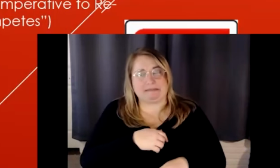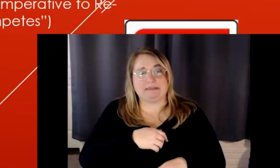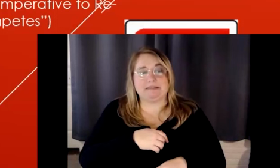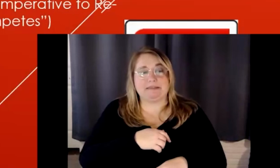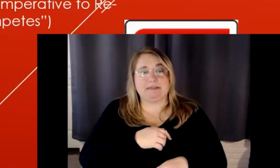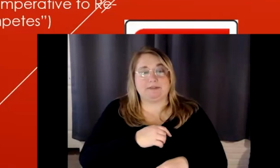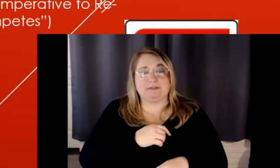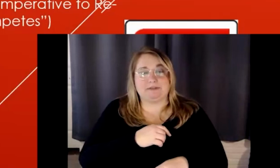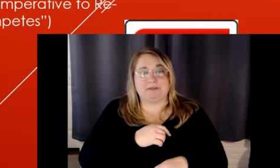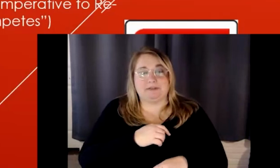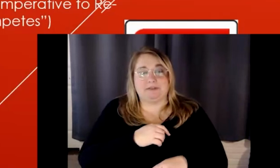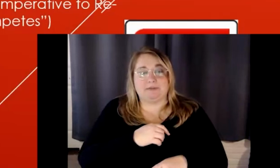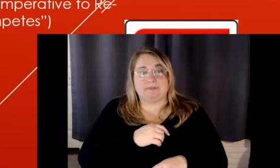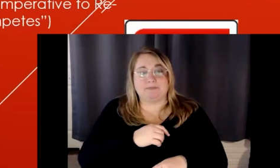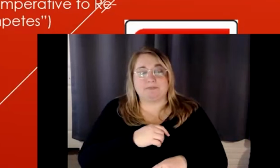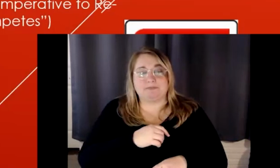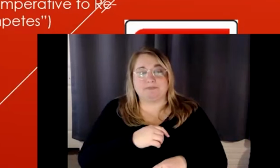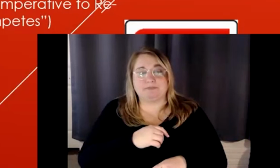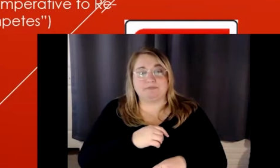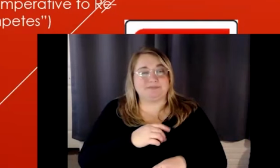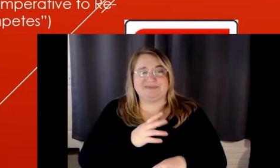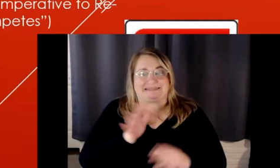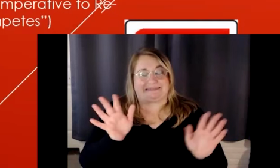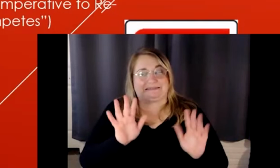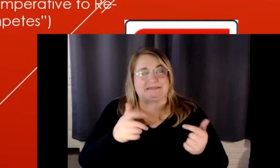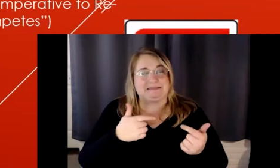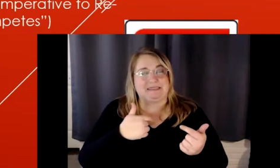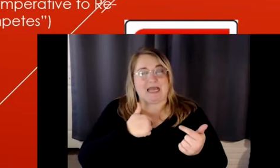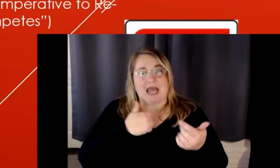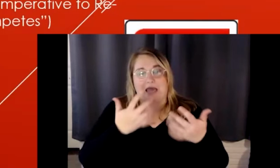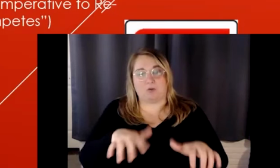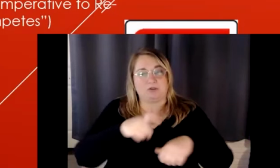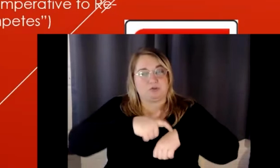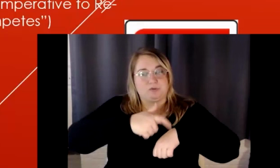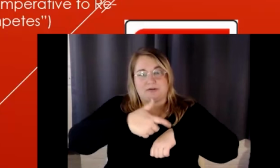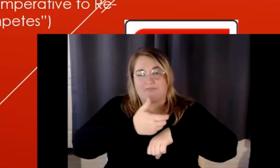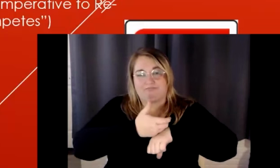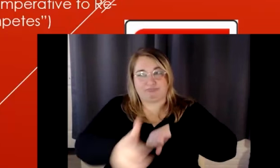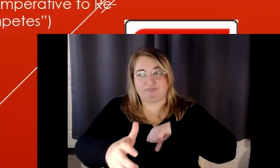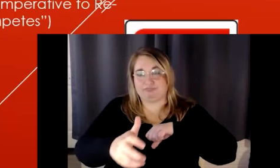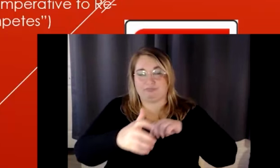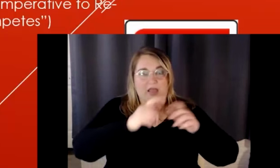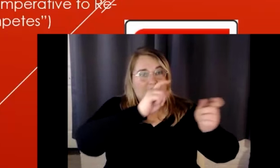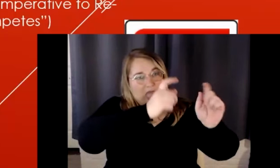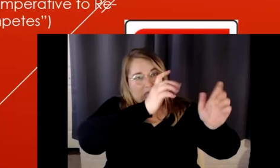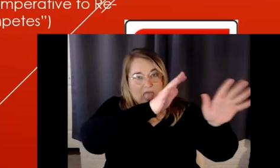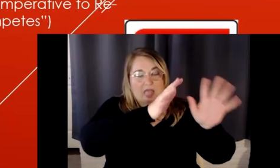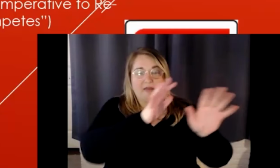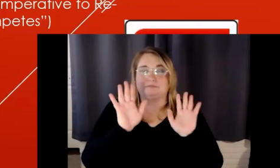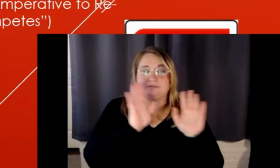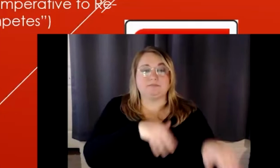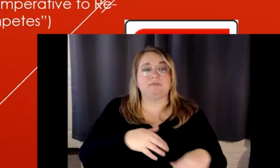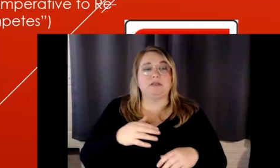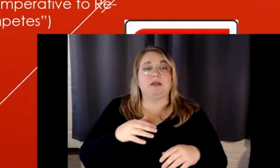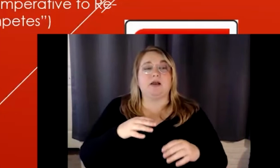So I'm gonna see if I can, you know what, I'm not gonna chance it because I don't want to spend any time. So these numbers,